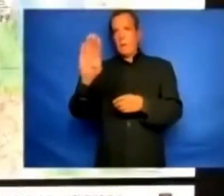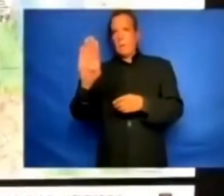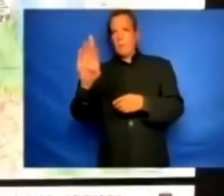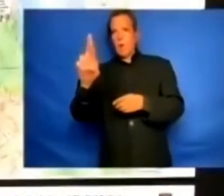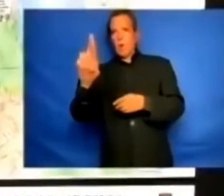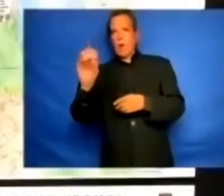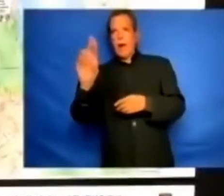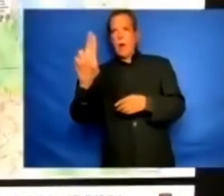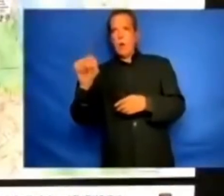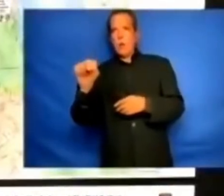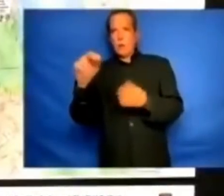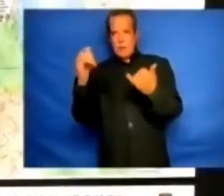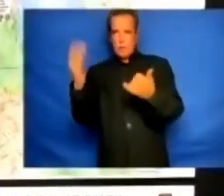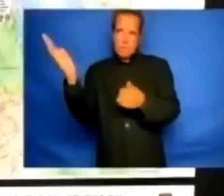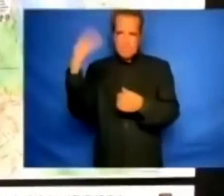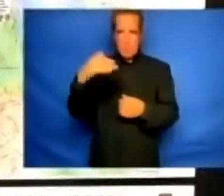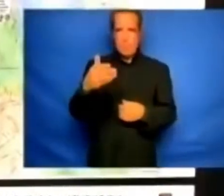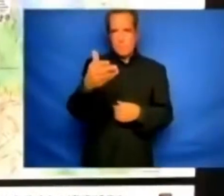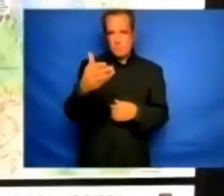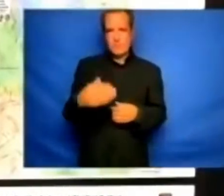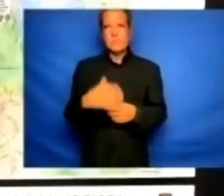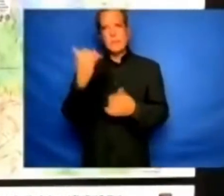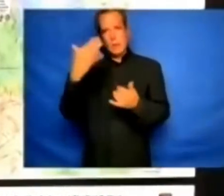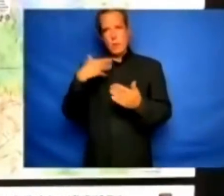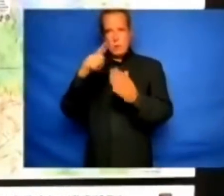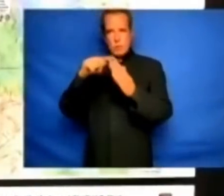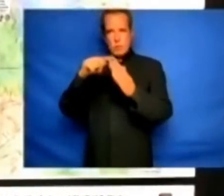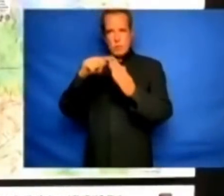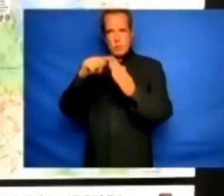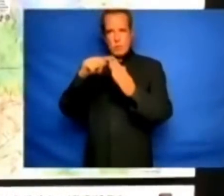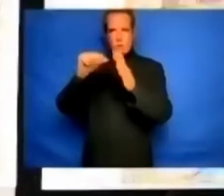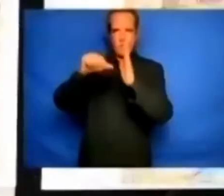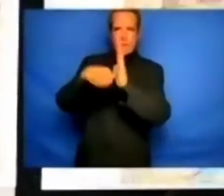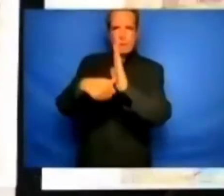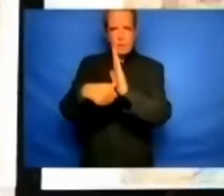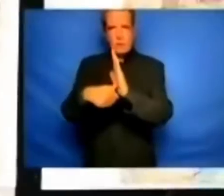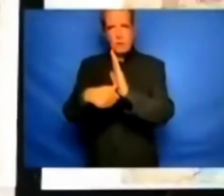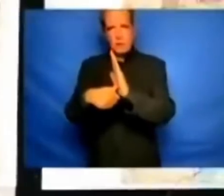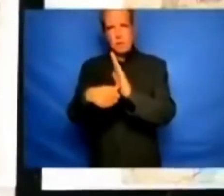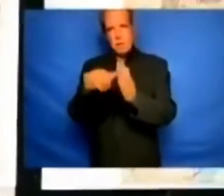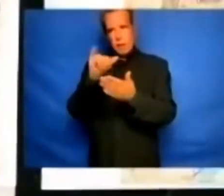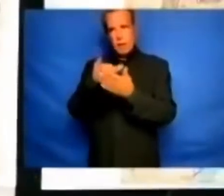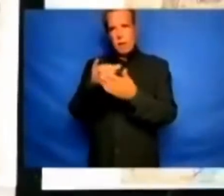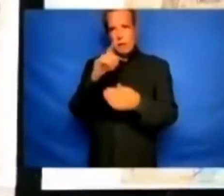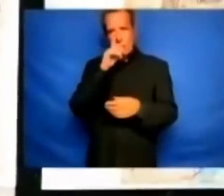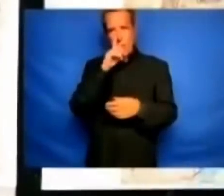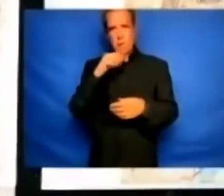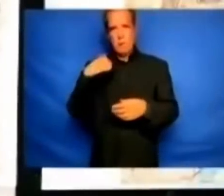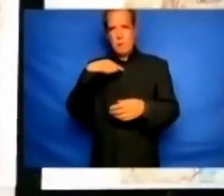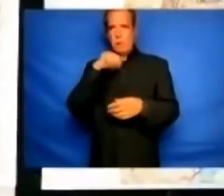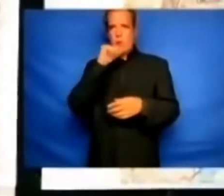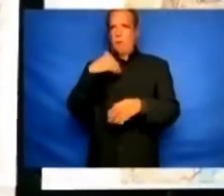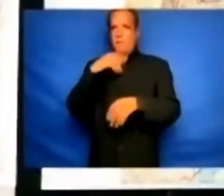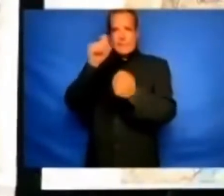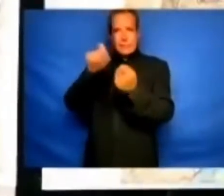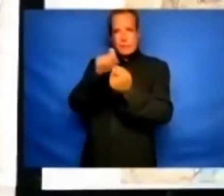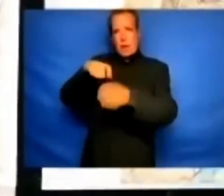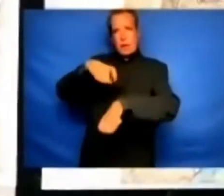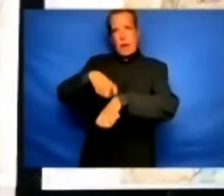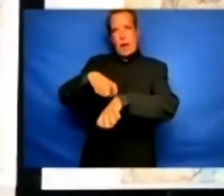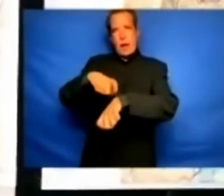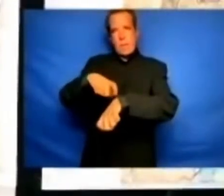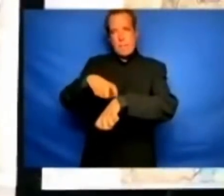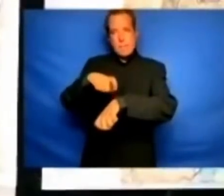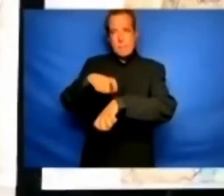Thank you. Just to reiterate, we just heard from Ops is we don't have an exact timeline for repopulating Tahoe Mountain, North